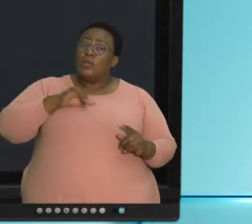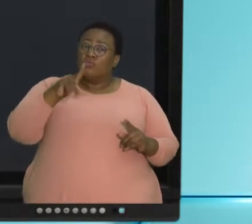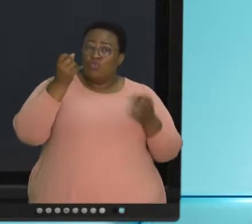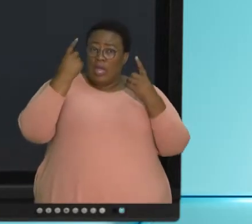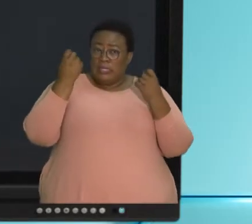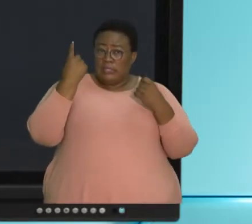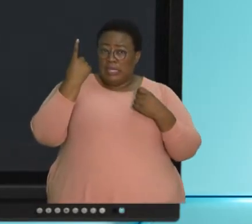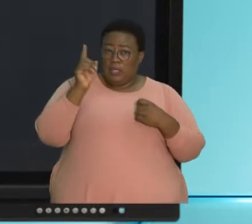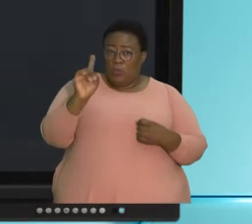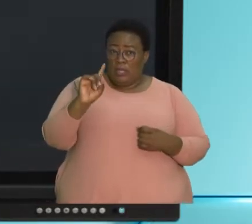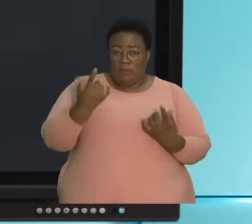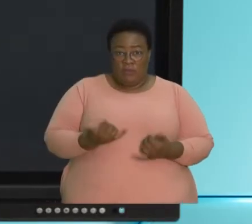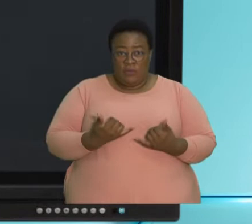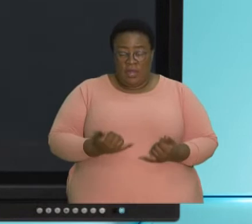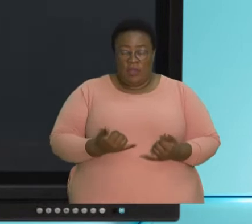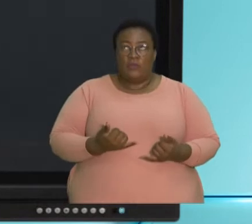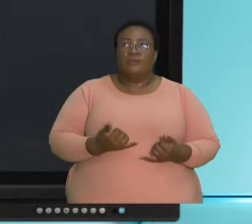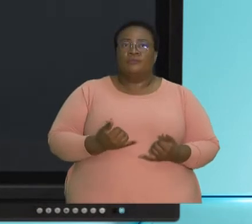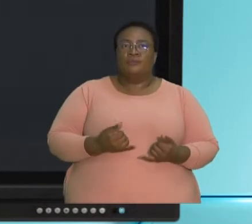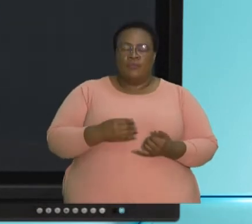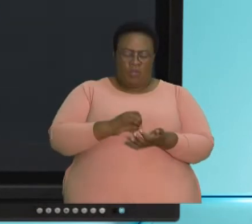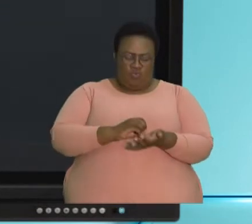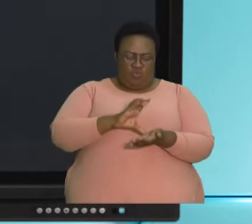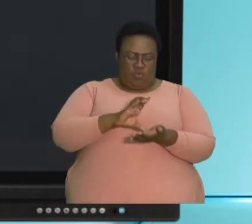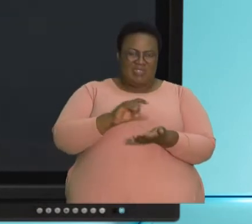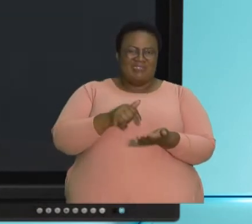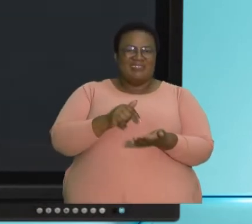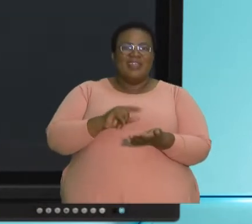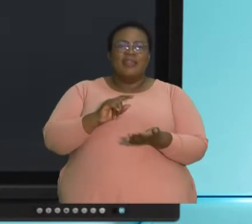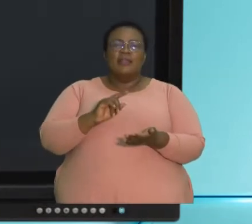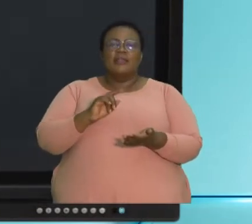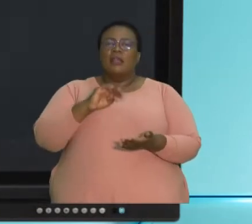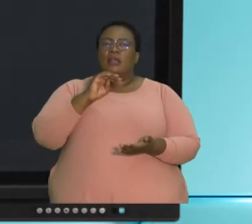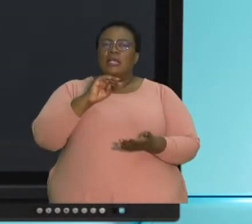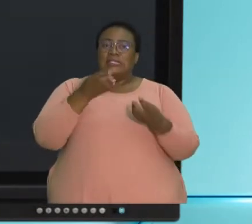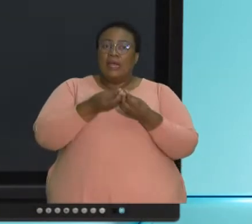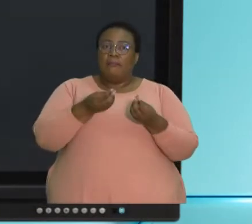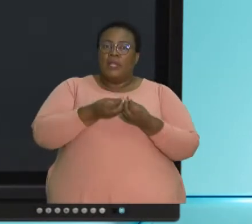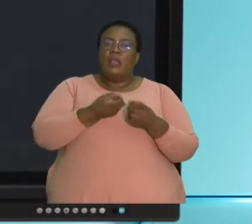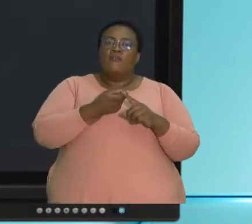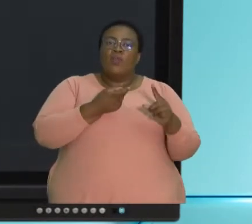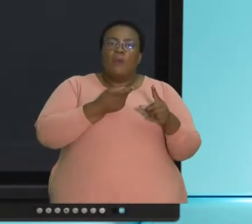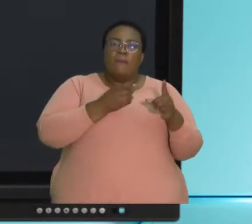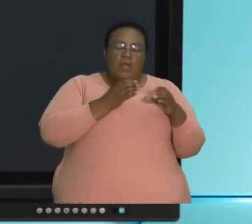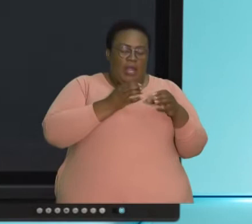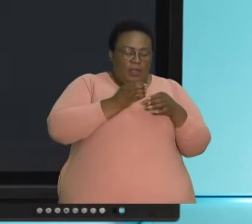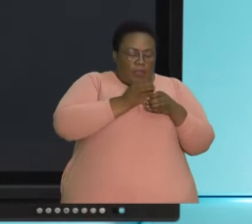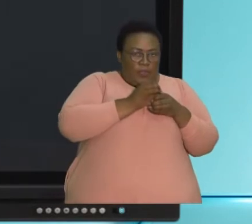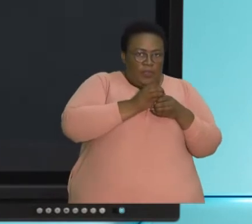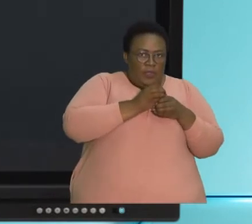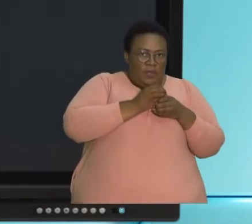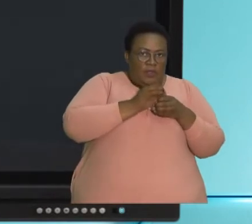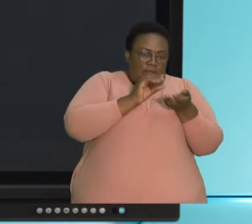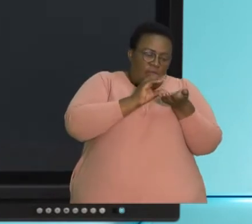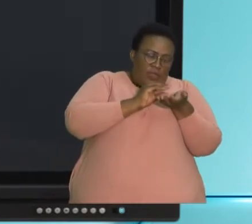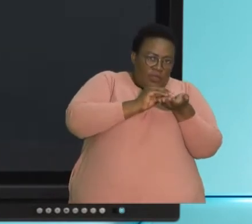so far is, when we talk about growth, we're talking about something being from a small portion to it being